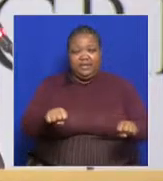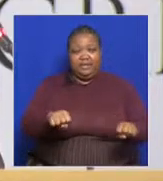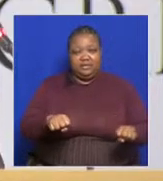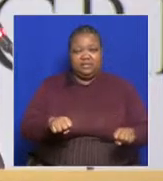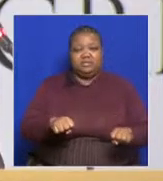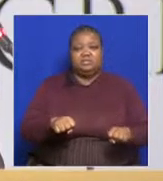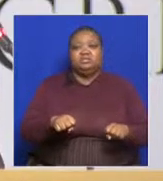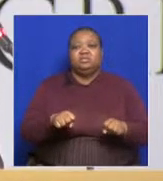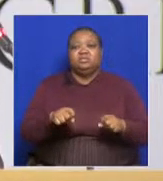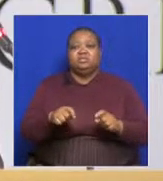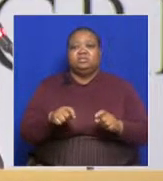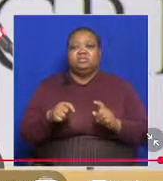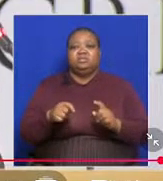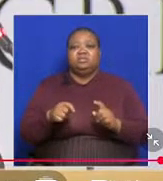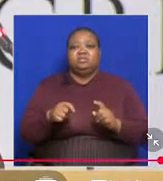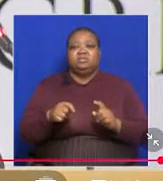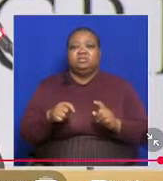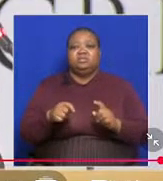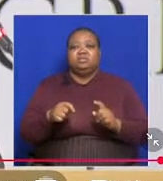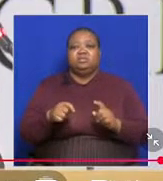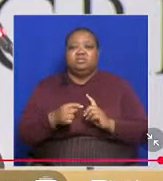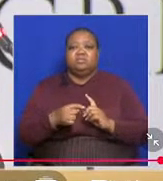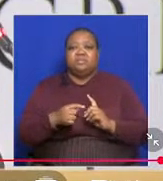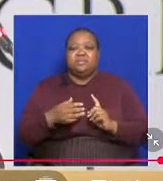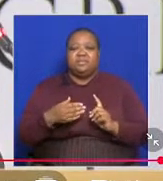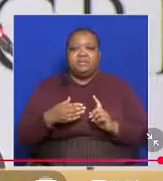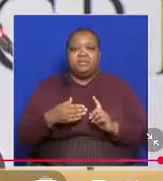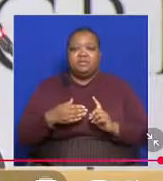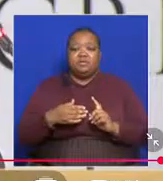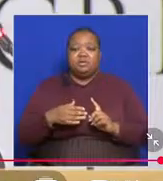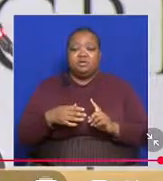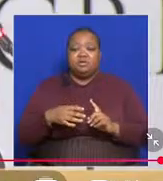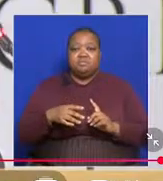Sanders, interdictions at the harbour.